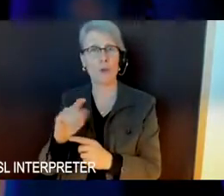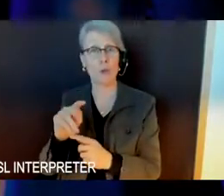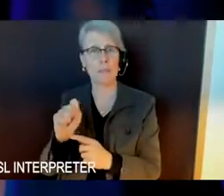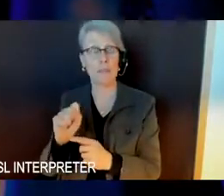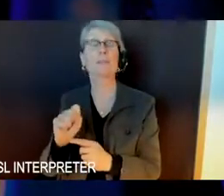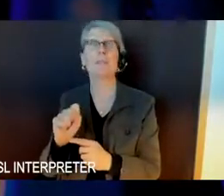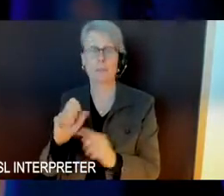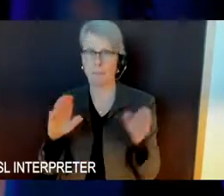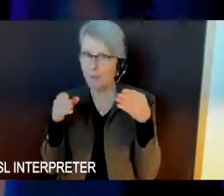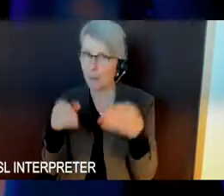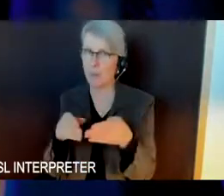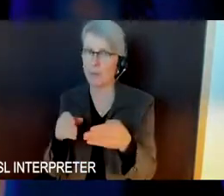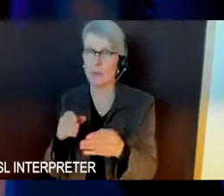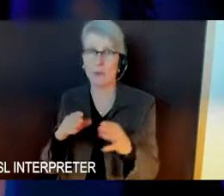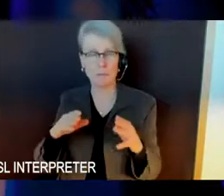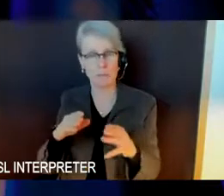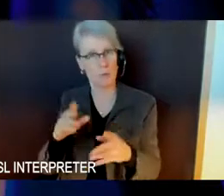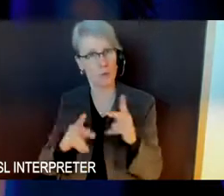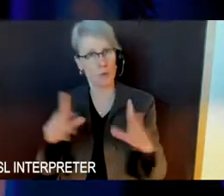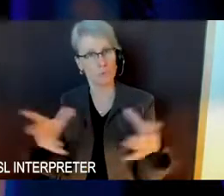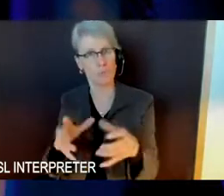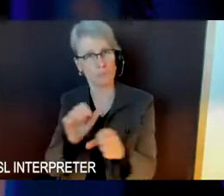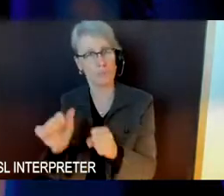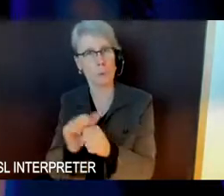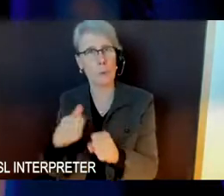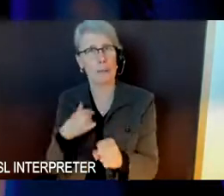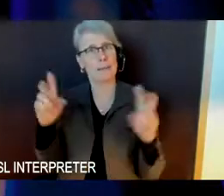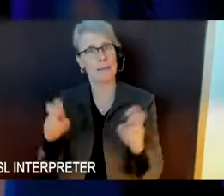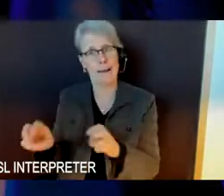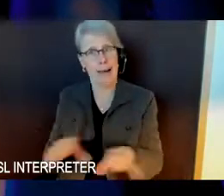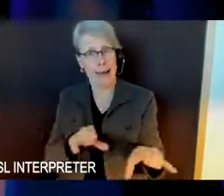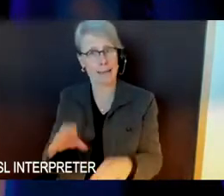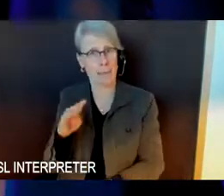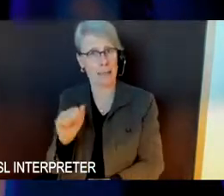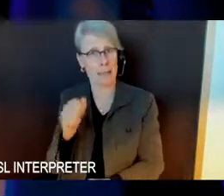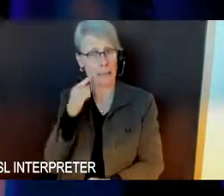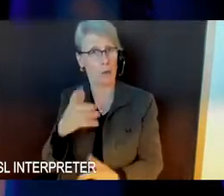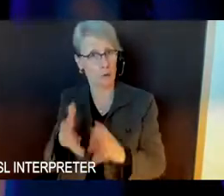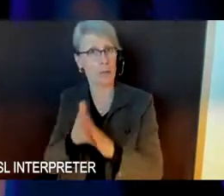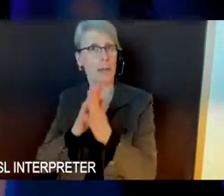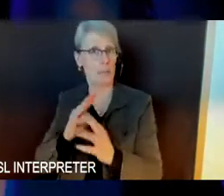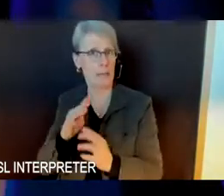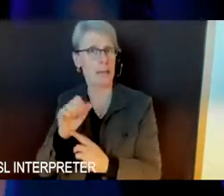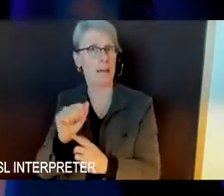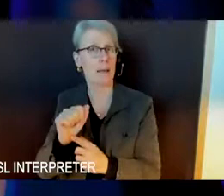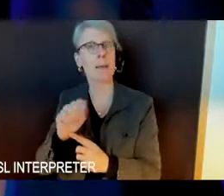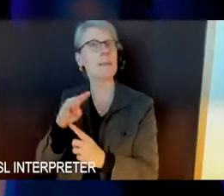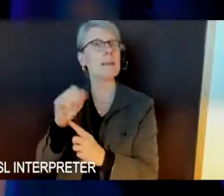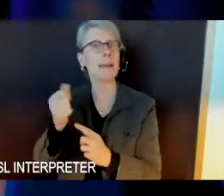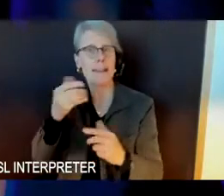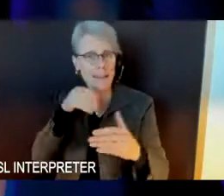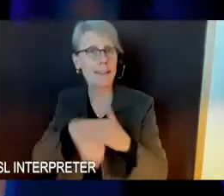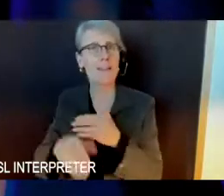at with the social movements, is that we have to act like a media in order to be a media. If you go into a